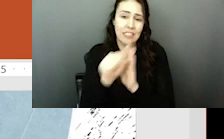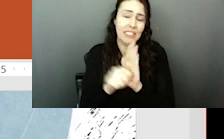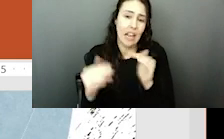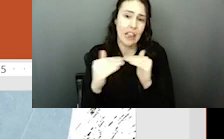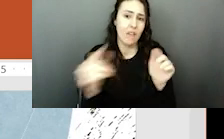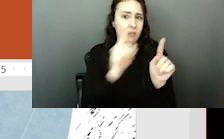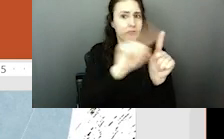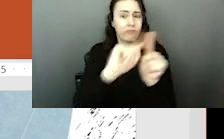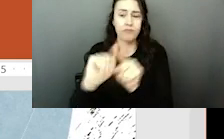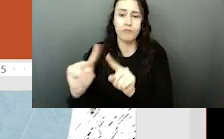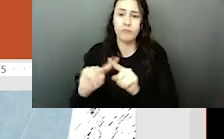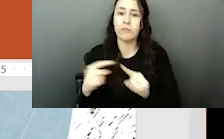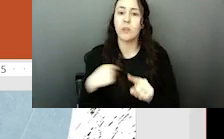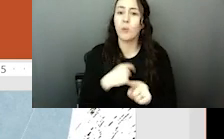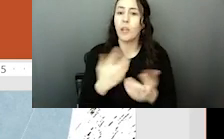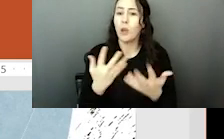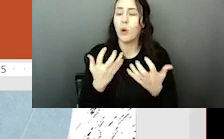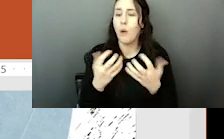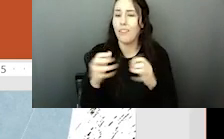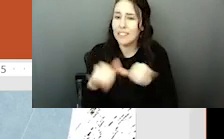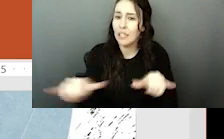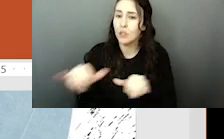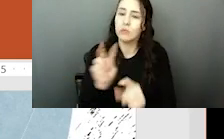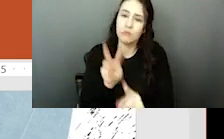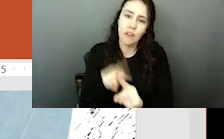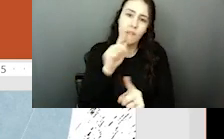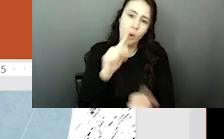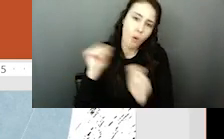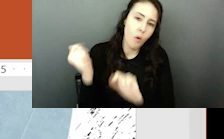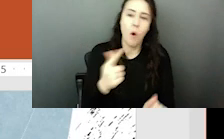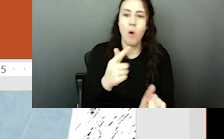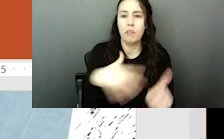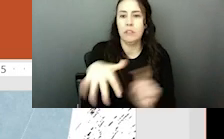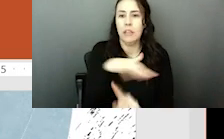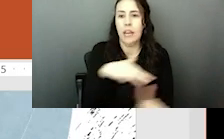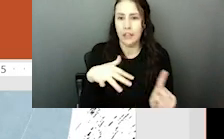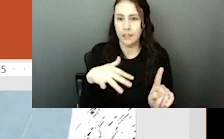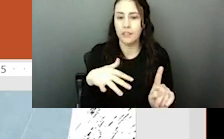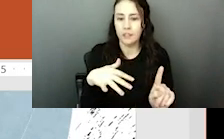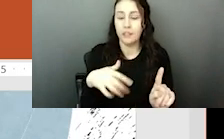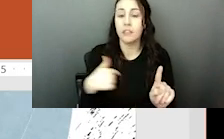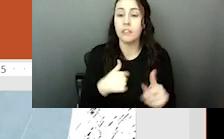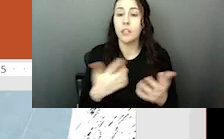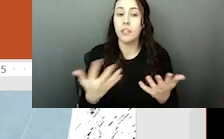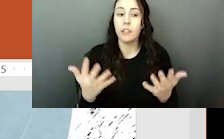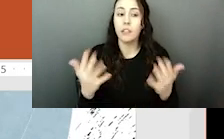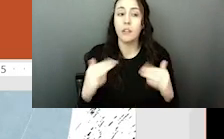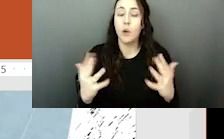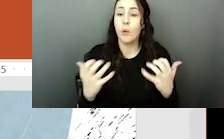standards to be applicable in all of those settings. We wanted to use clear language and